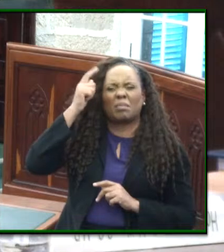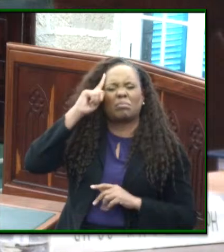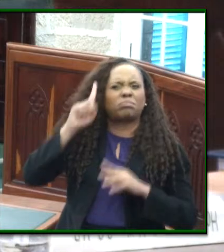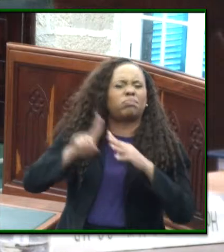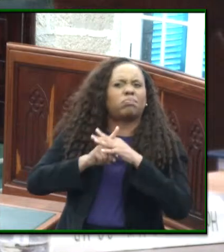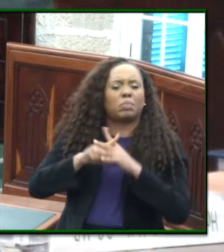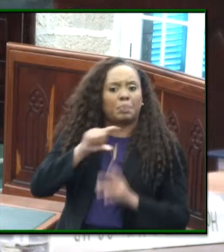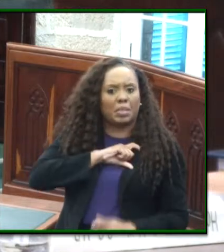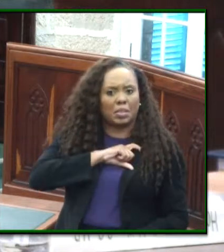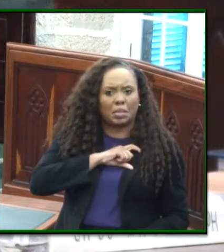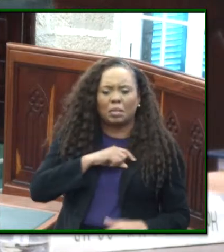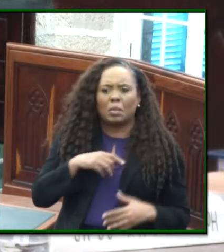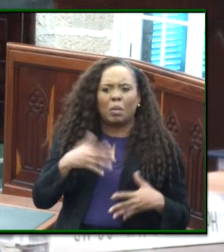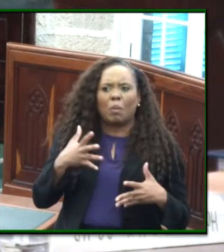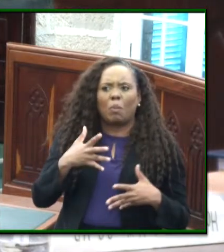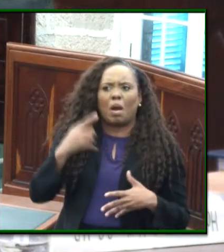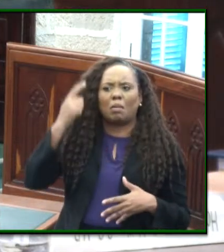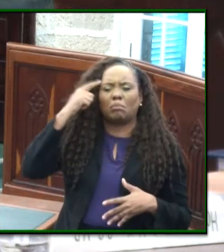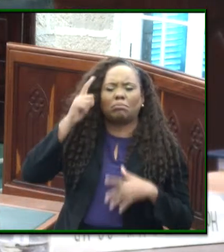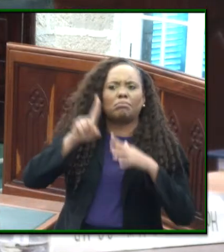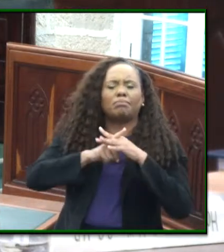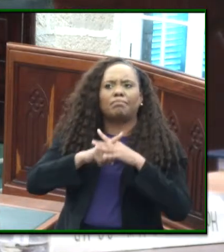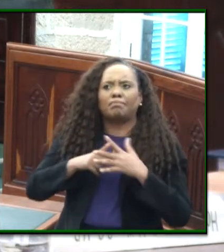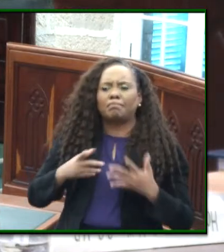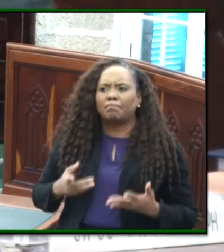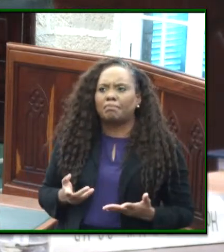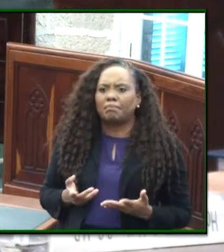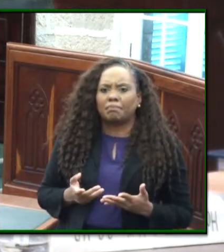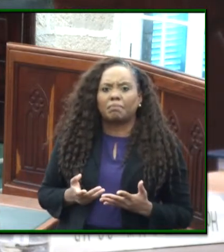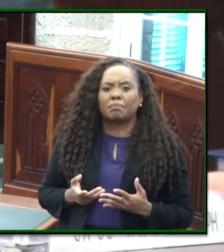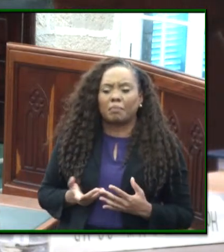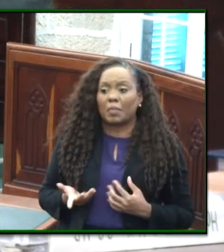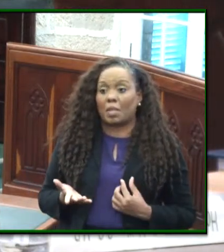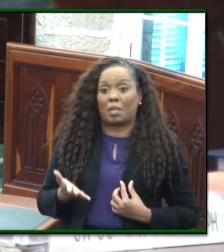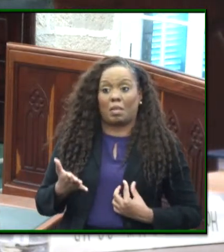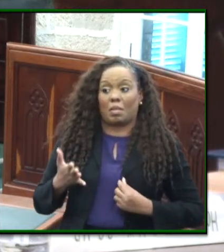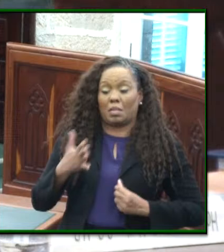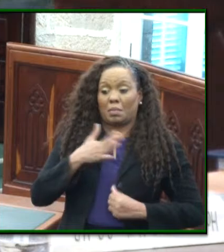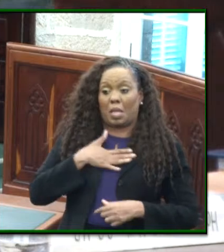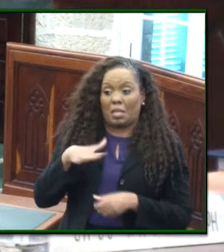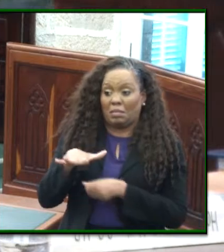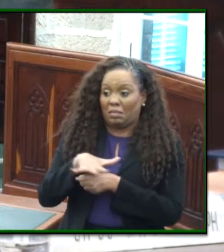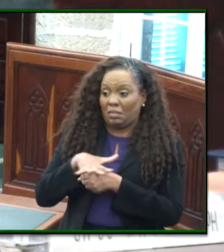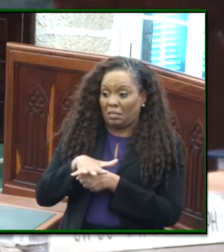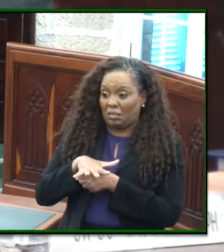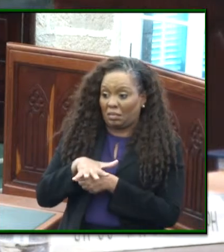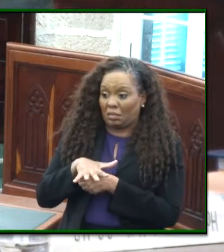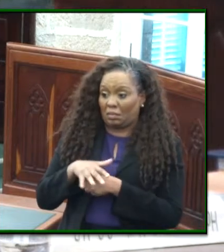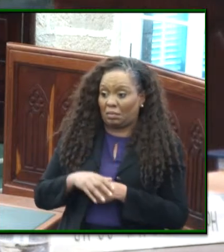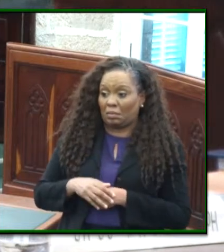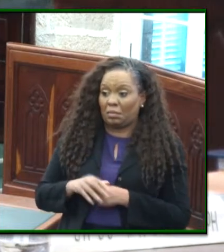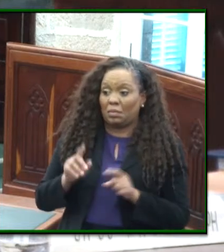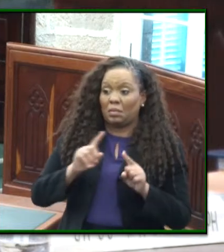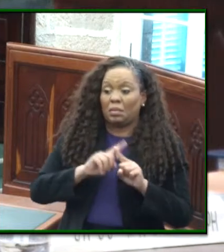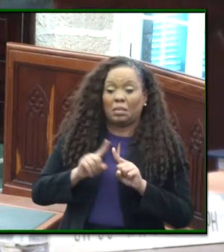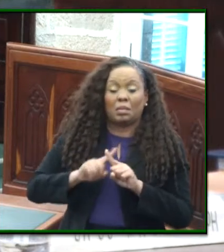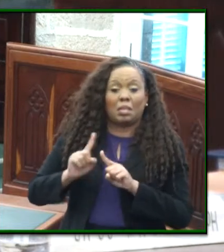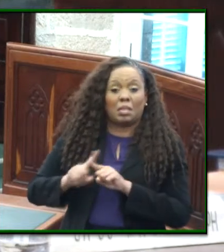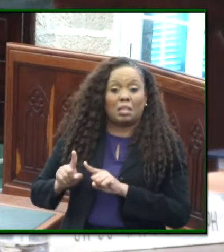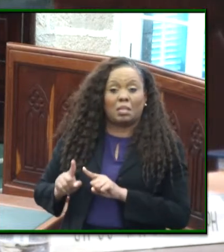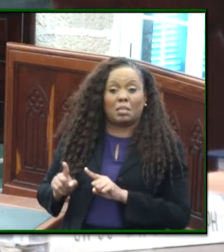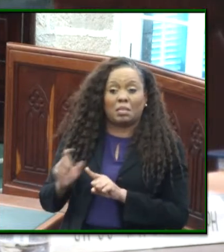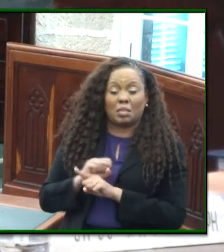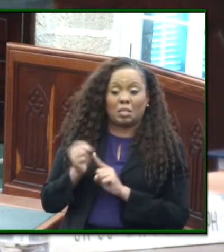to combating and fighting crime. And in my constituency, there have been several scenarios where persons have